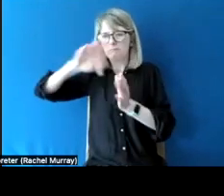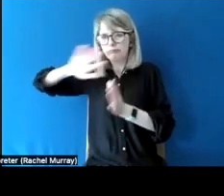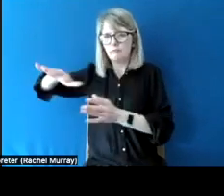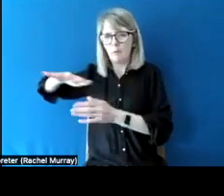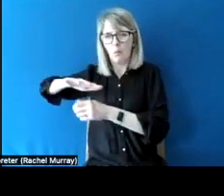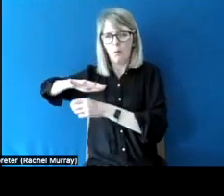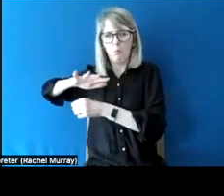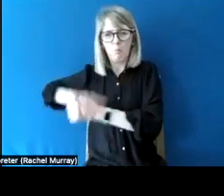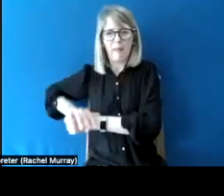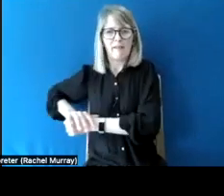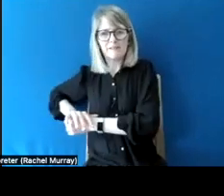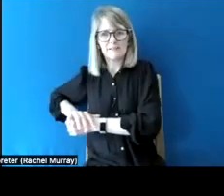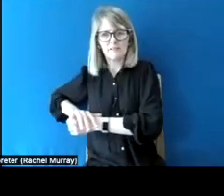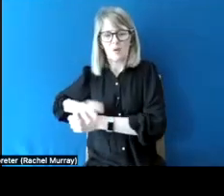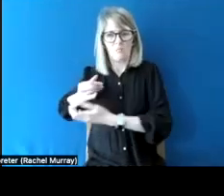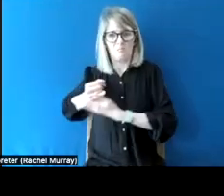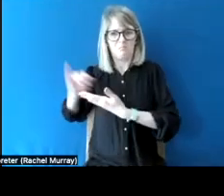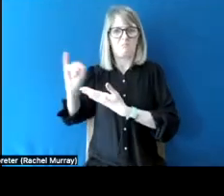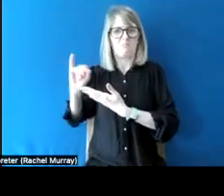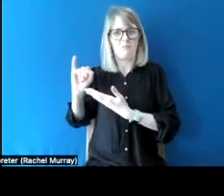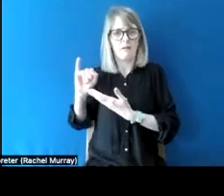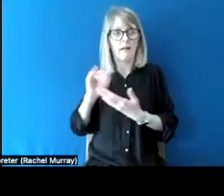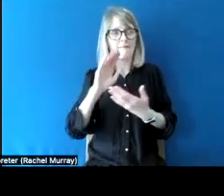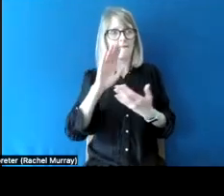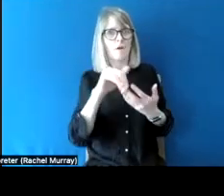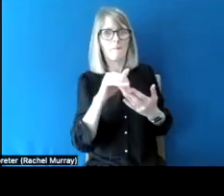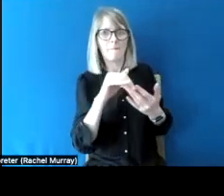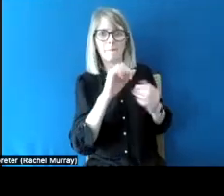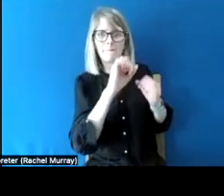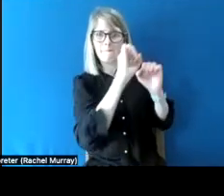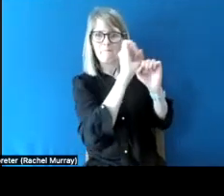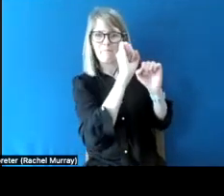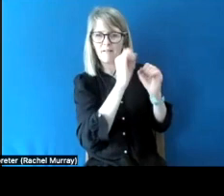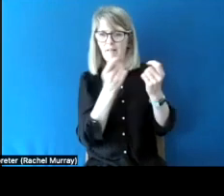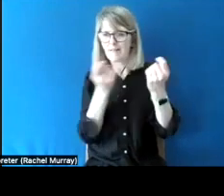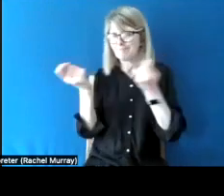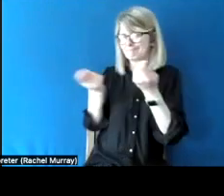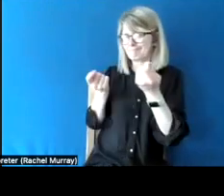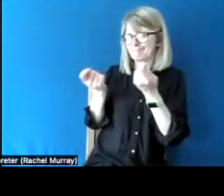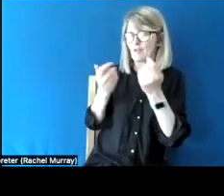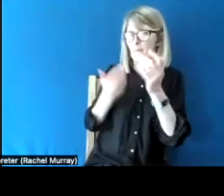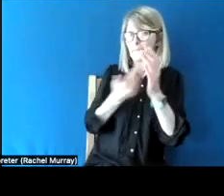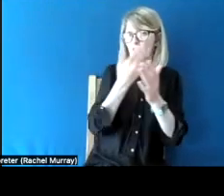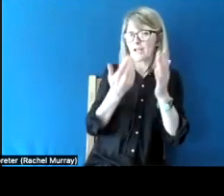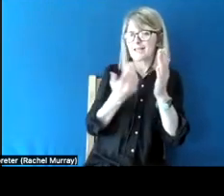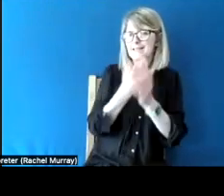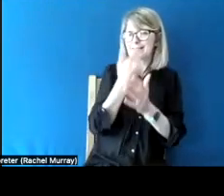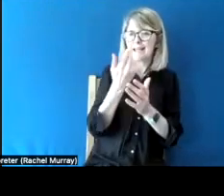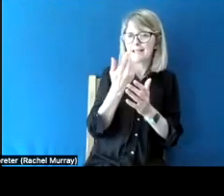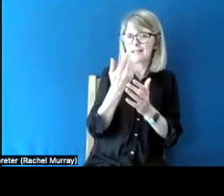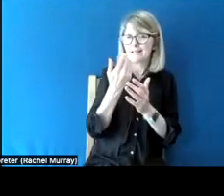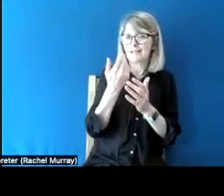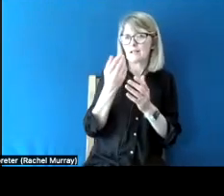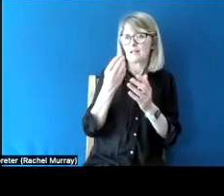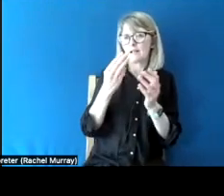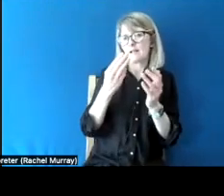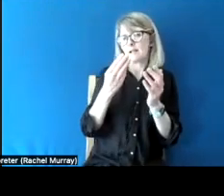or discredited by the forces of modernity, colonialism and capitalism. So this is